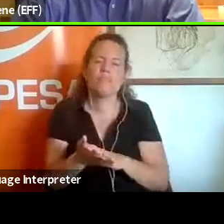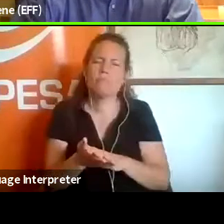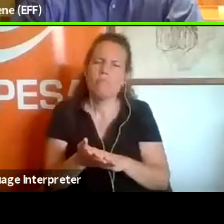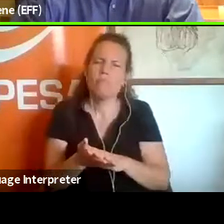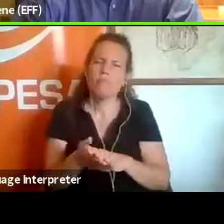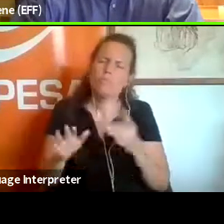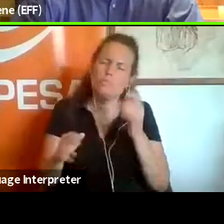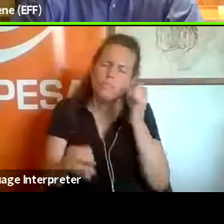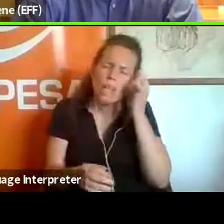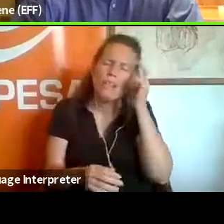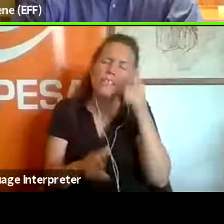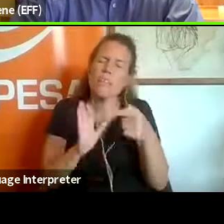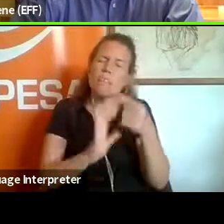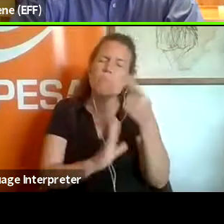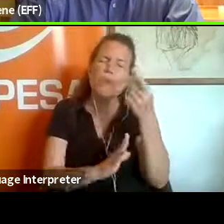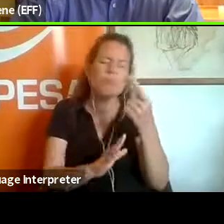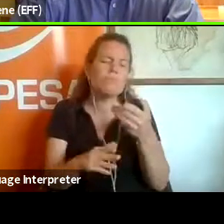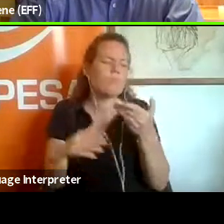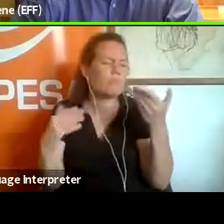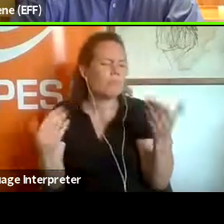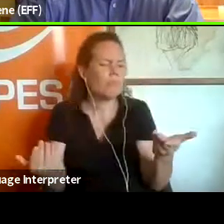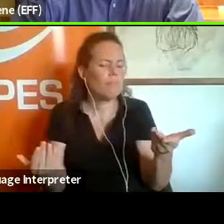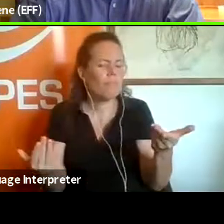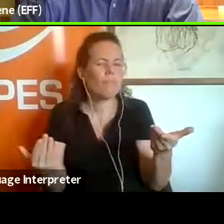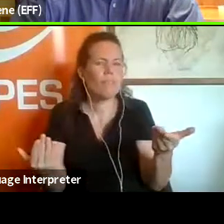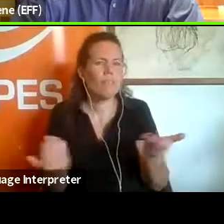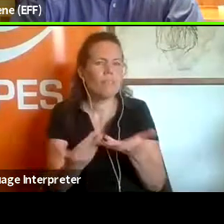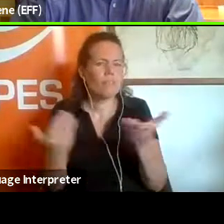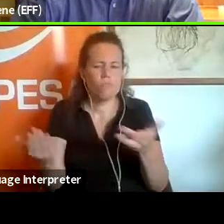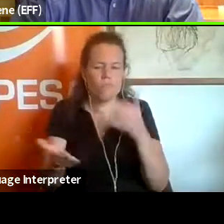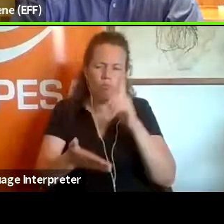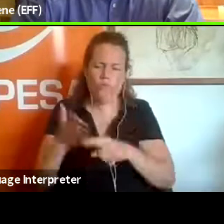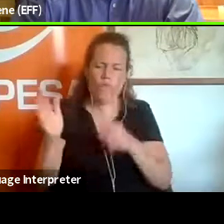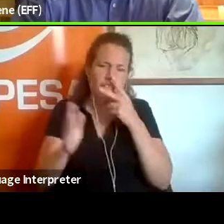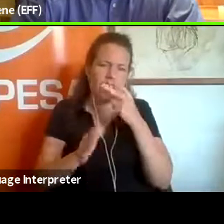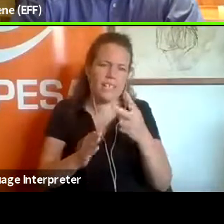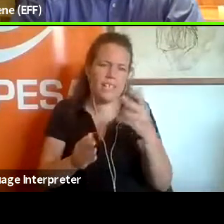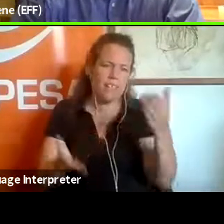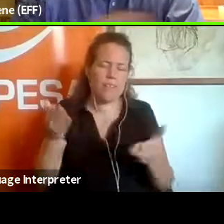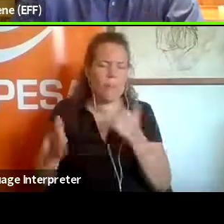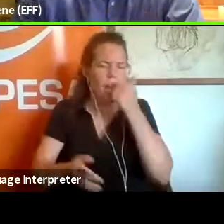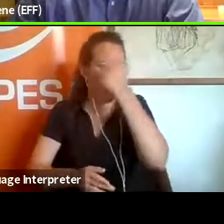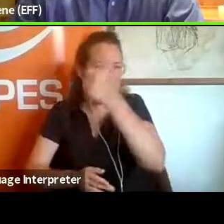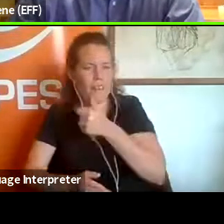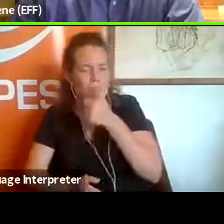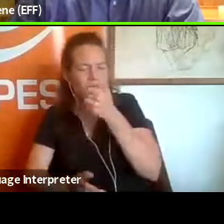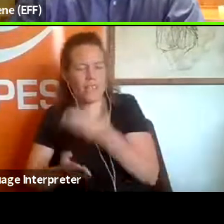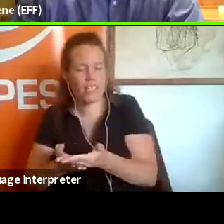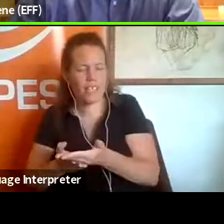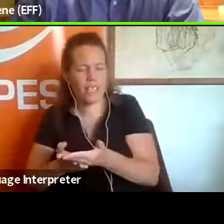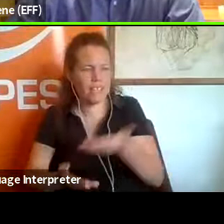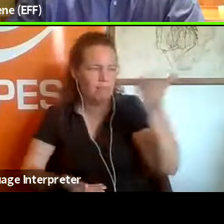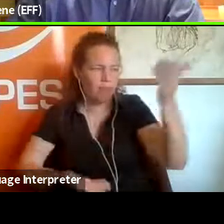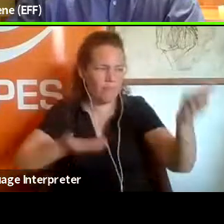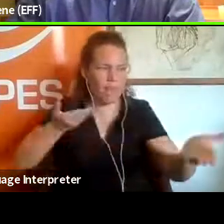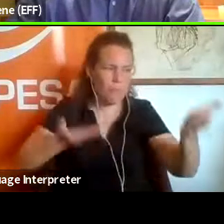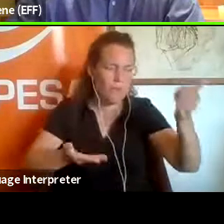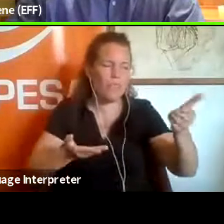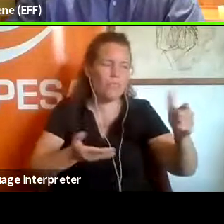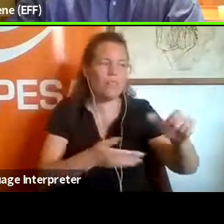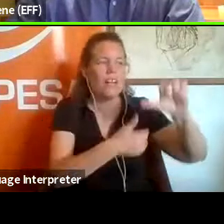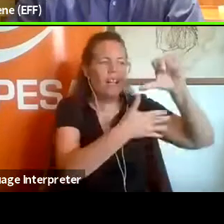of how the concerns that we saw come from Africa, how they compare to the Latin American